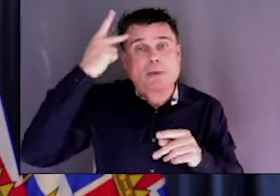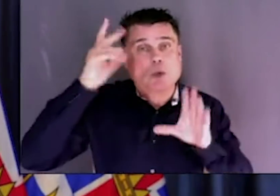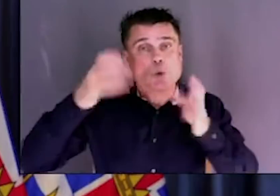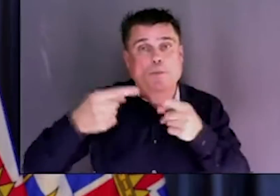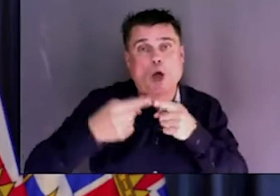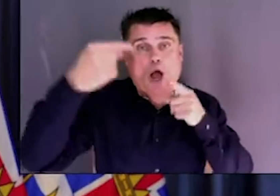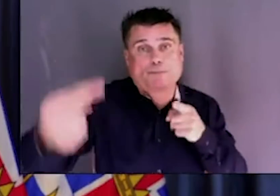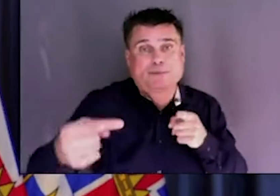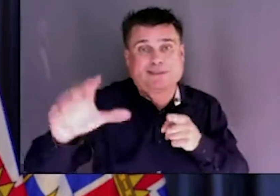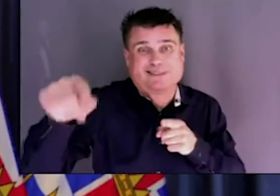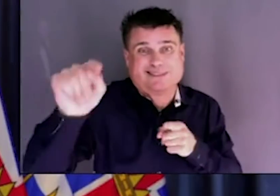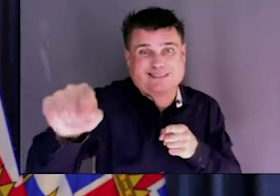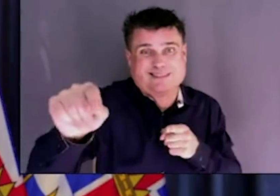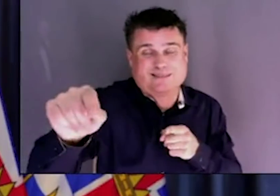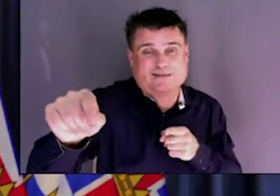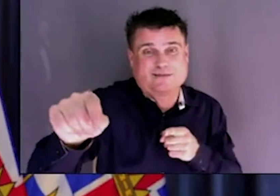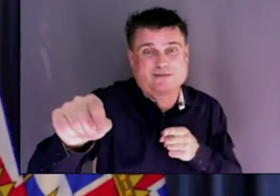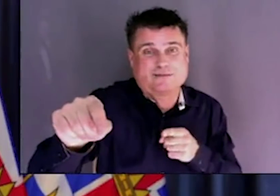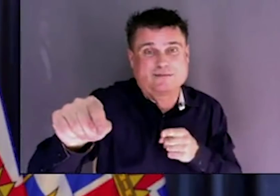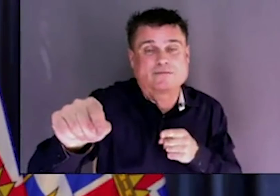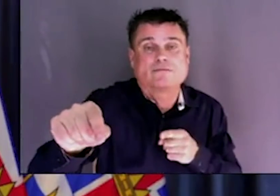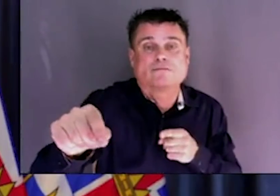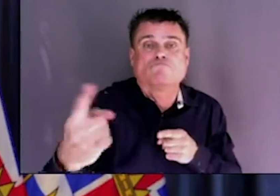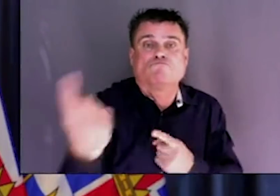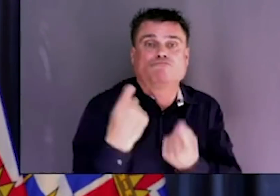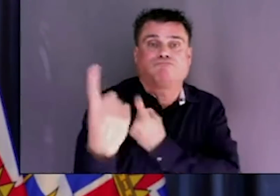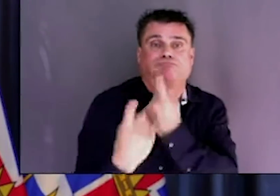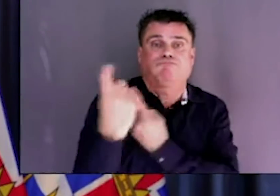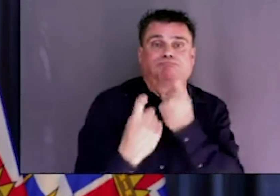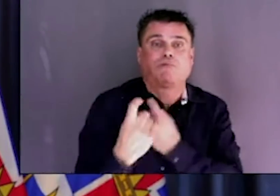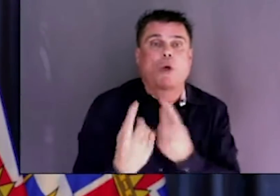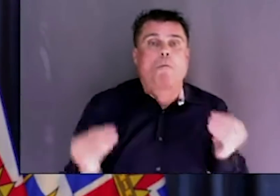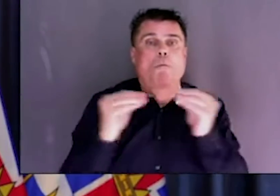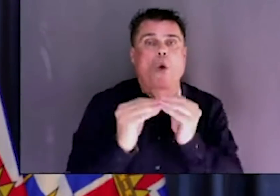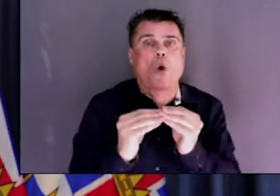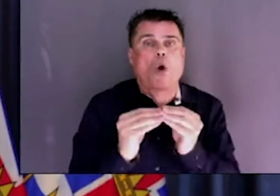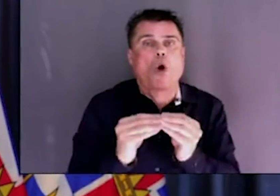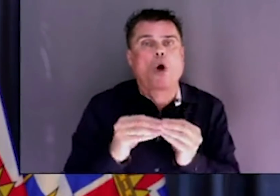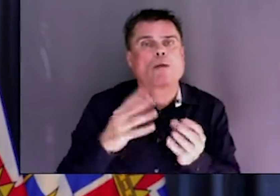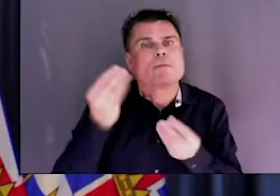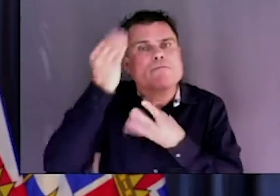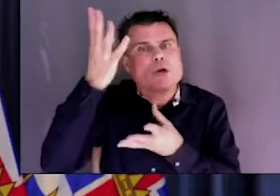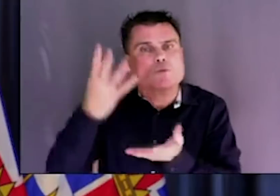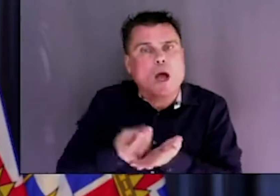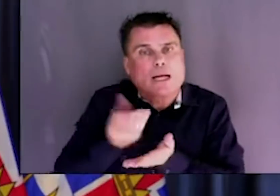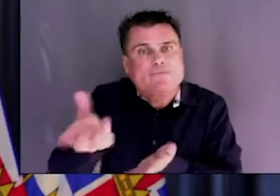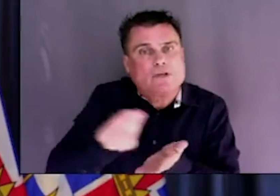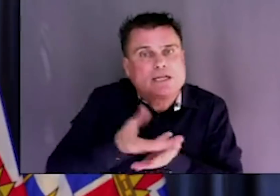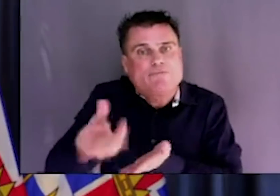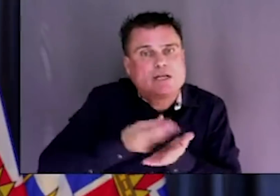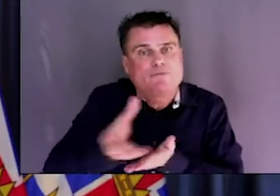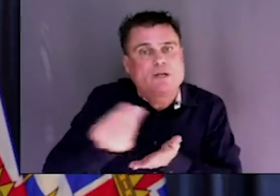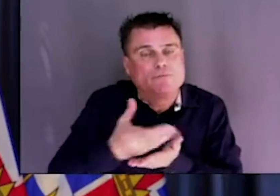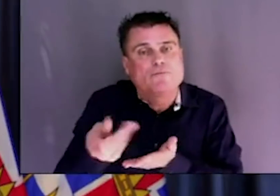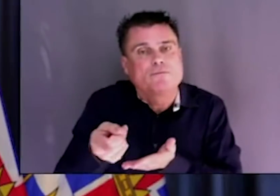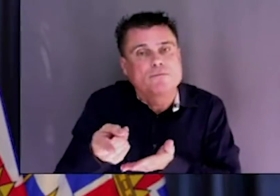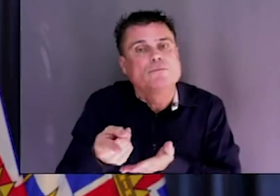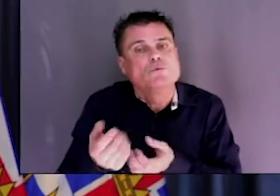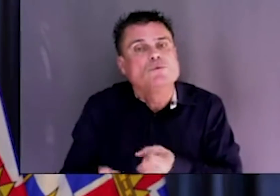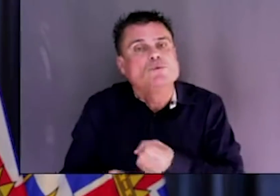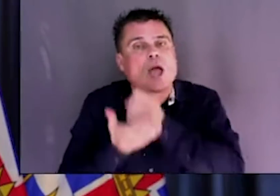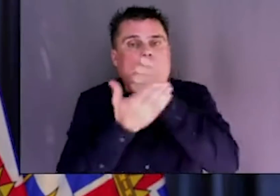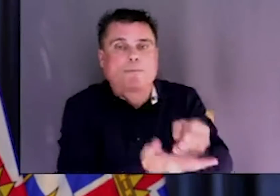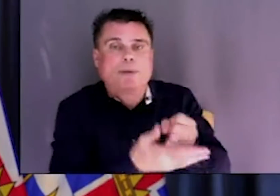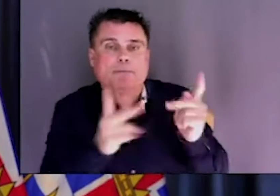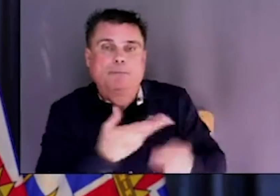They're designed for political benefit, and we'll continue to work with that. I was a beneficiary of that as an opposition member. I